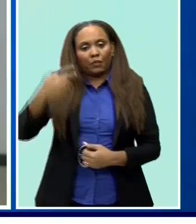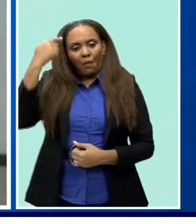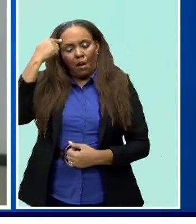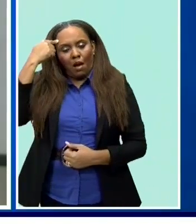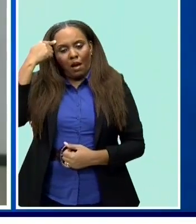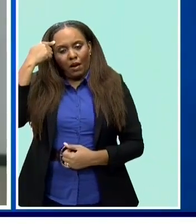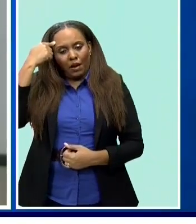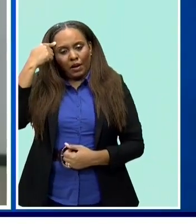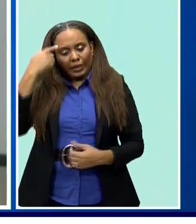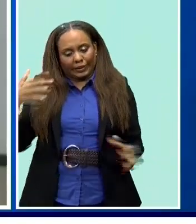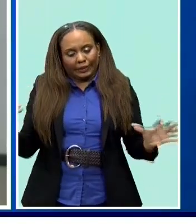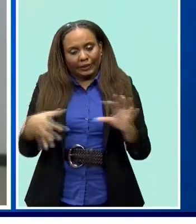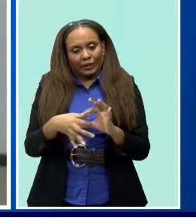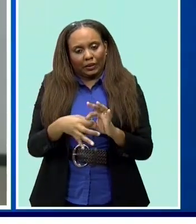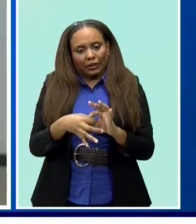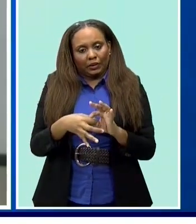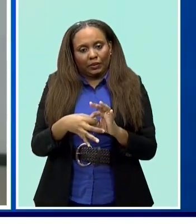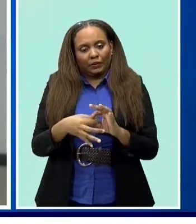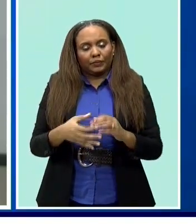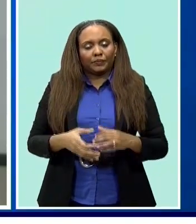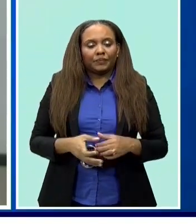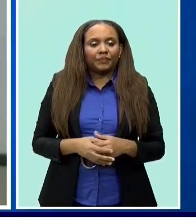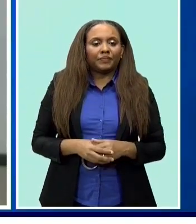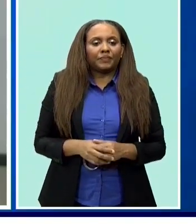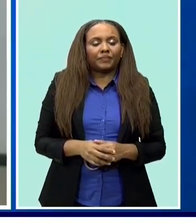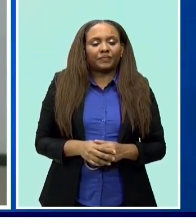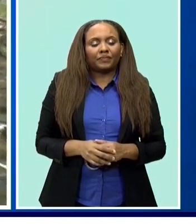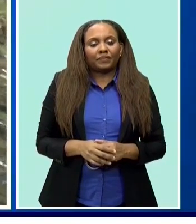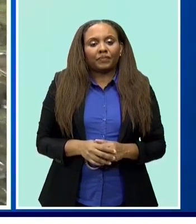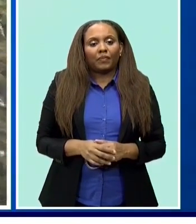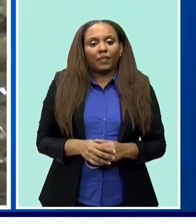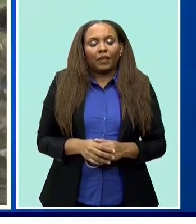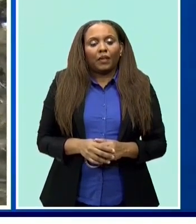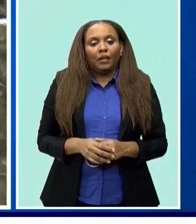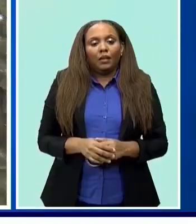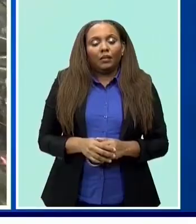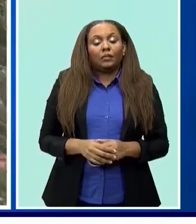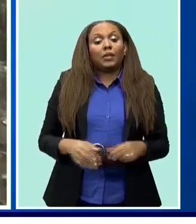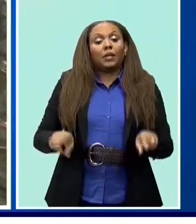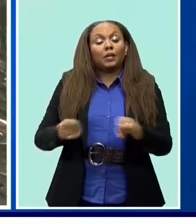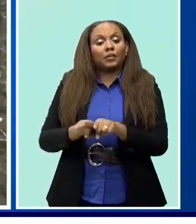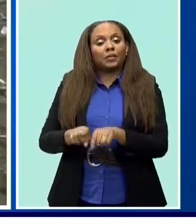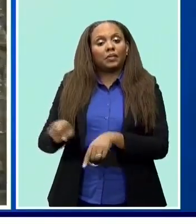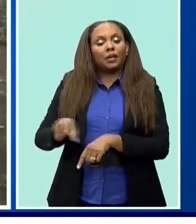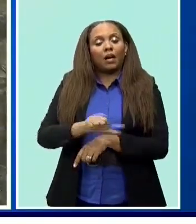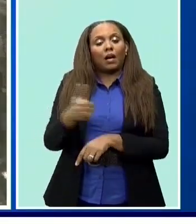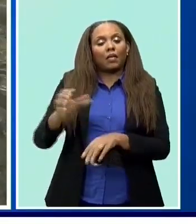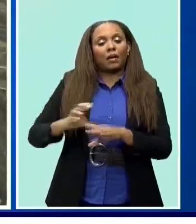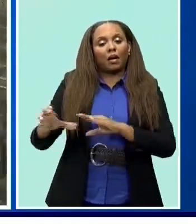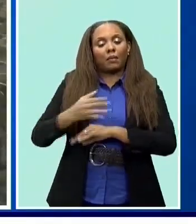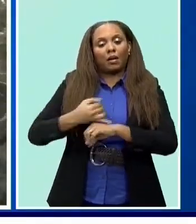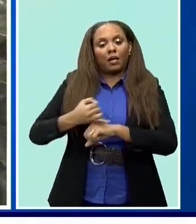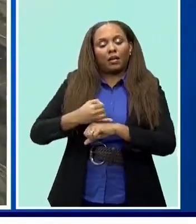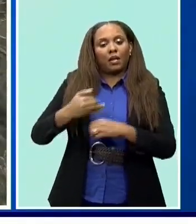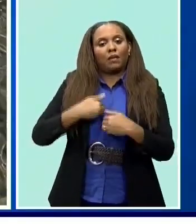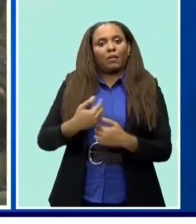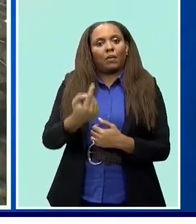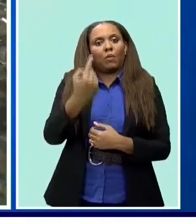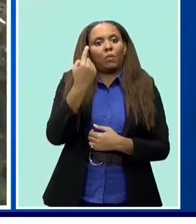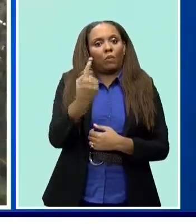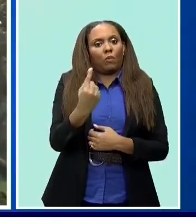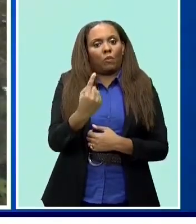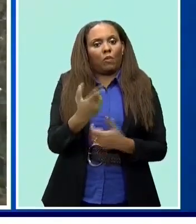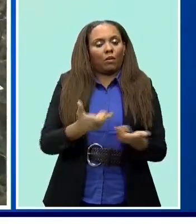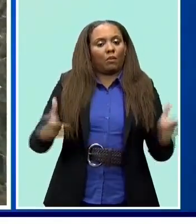but also importantly as well to look after the minds. Another finding is that most countries in the region have one main hospital, which